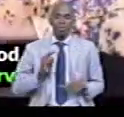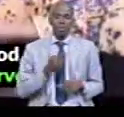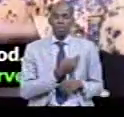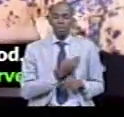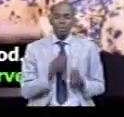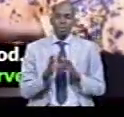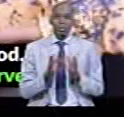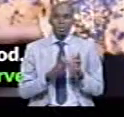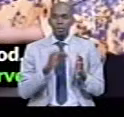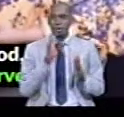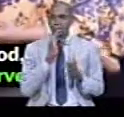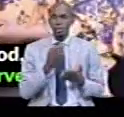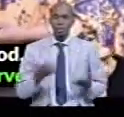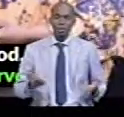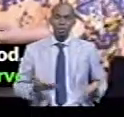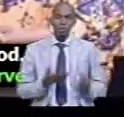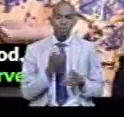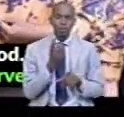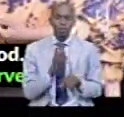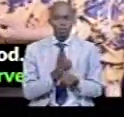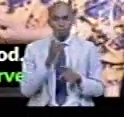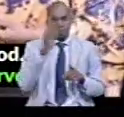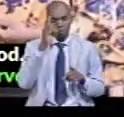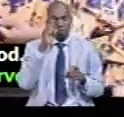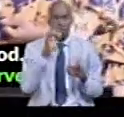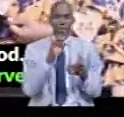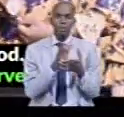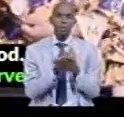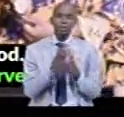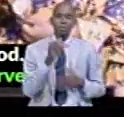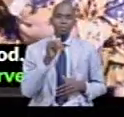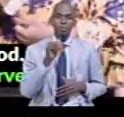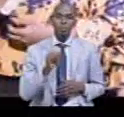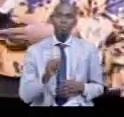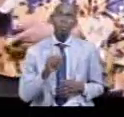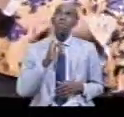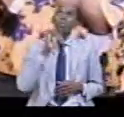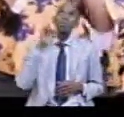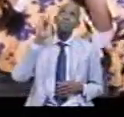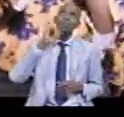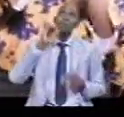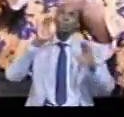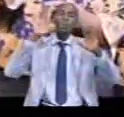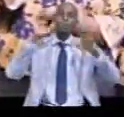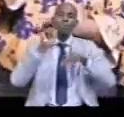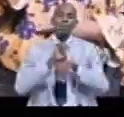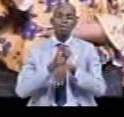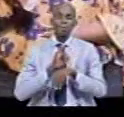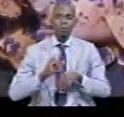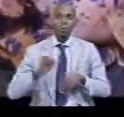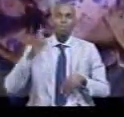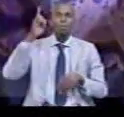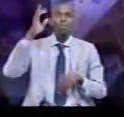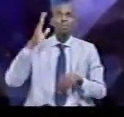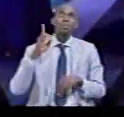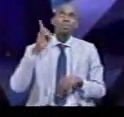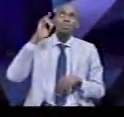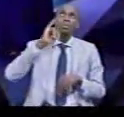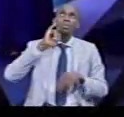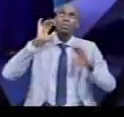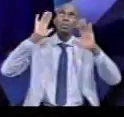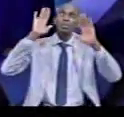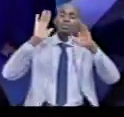here. Just believe, he's the wonder working God. He's the wonder working